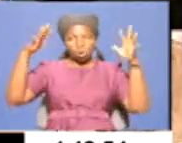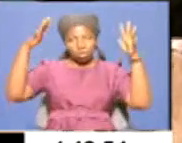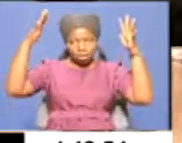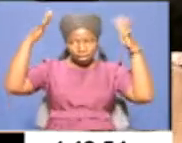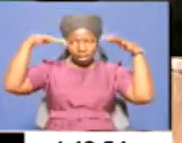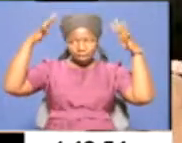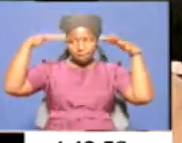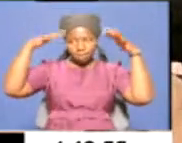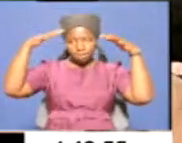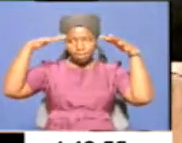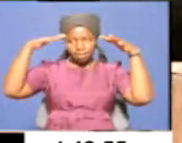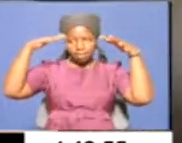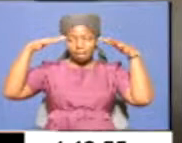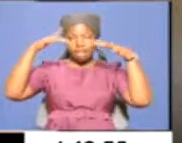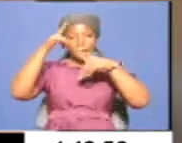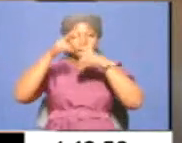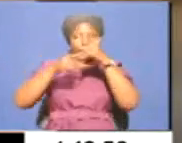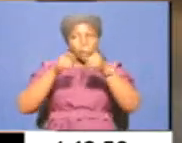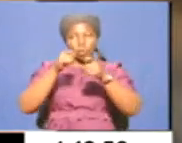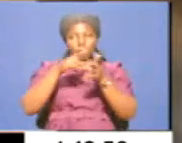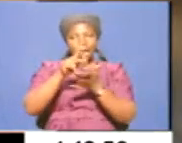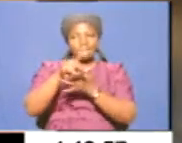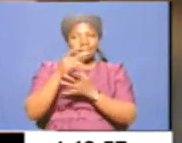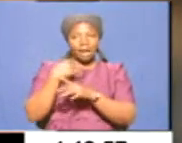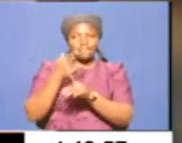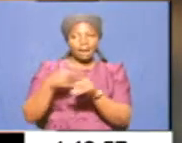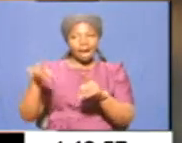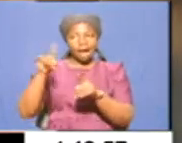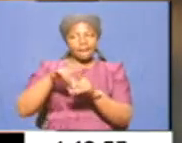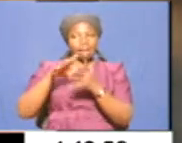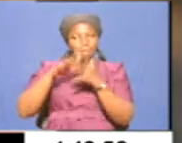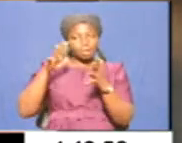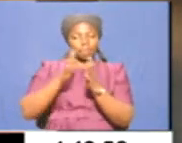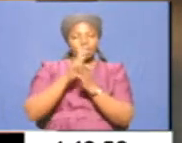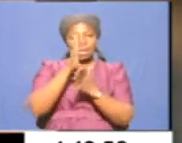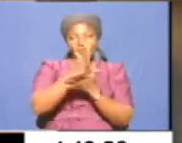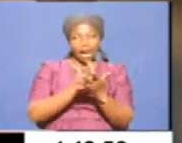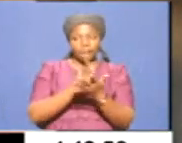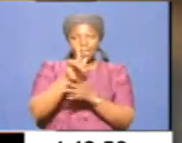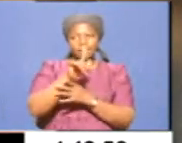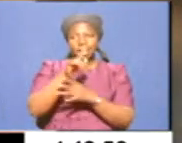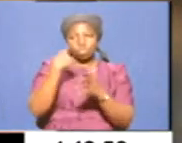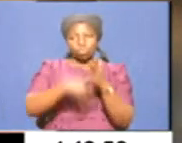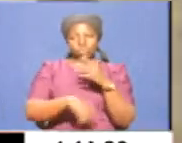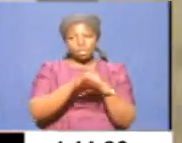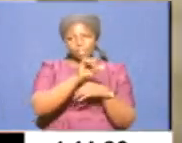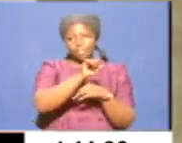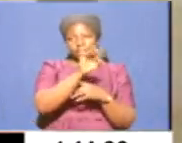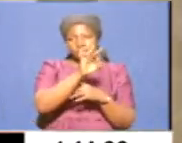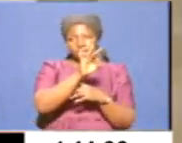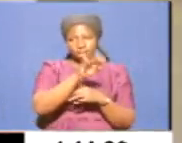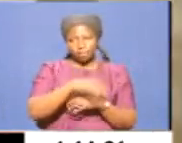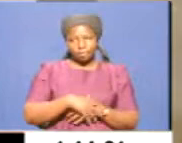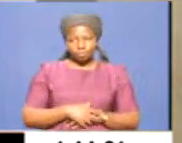Milk prices have increased marginally recently, with half a litre of milk retailing at an average of 53 shillings.